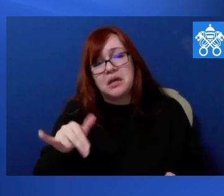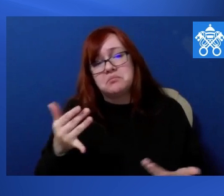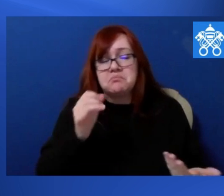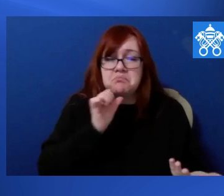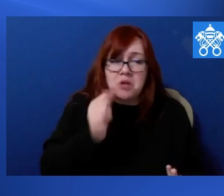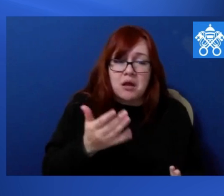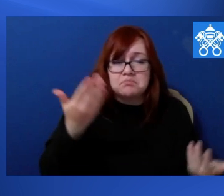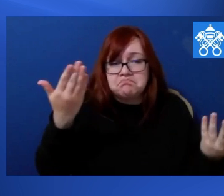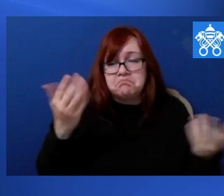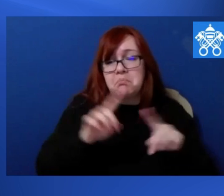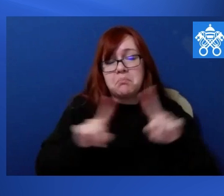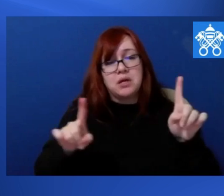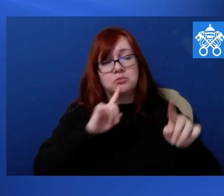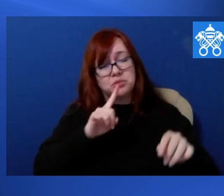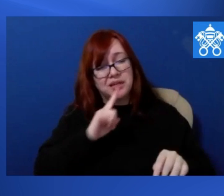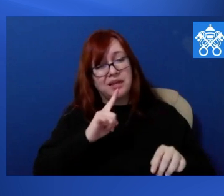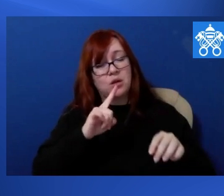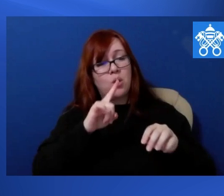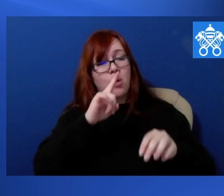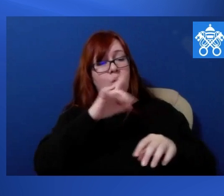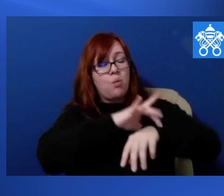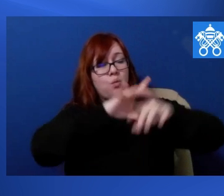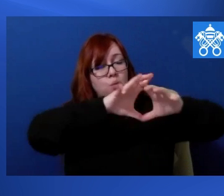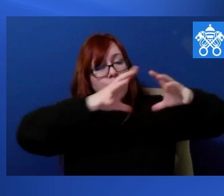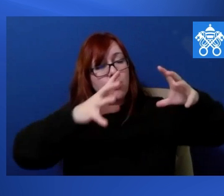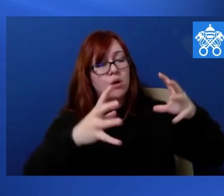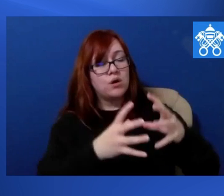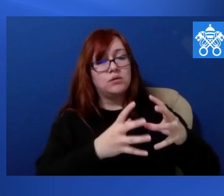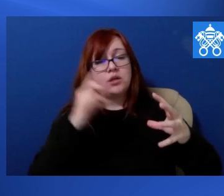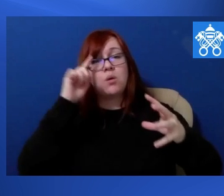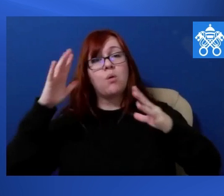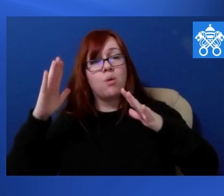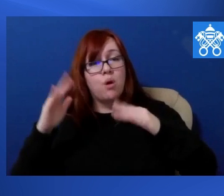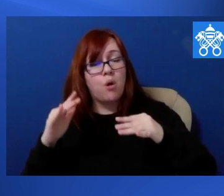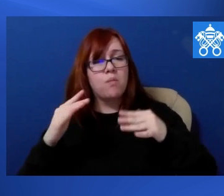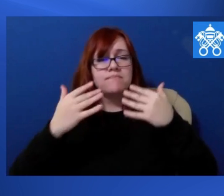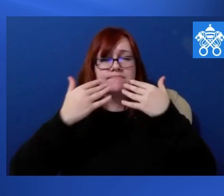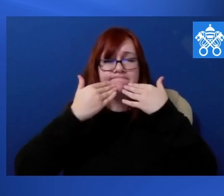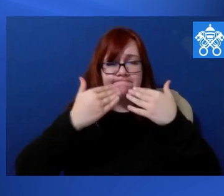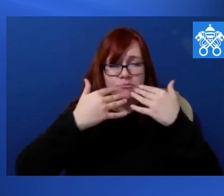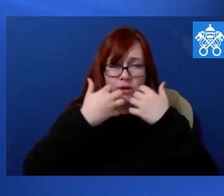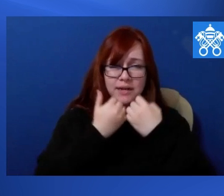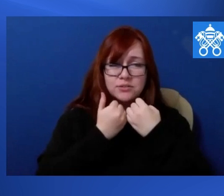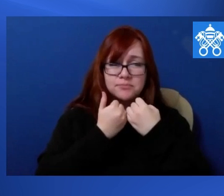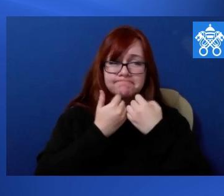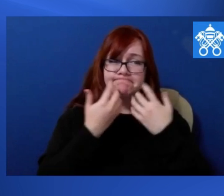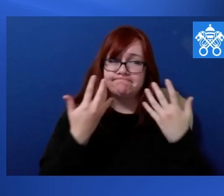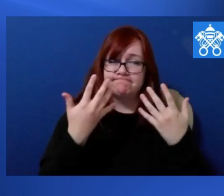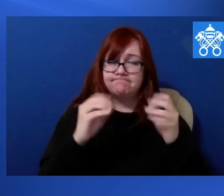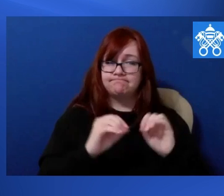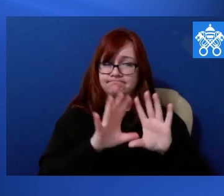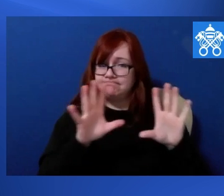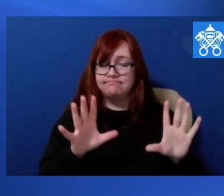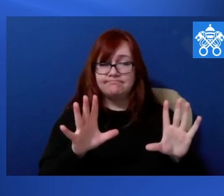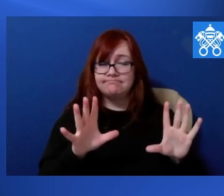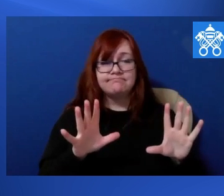but in reality, worldly gratitude, worldly hope are apparent. They